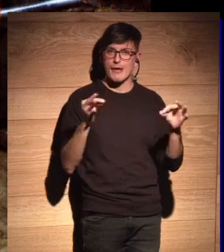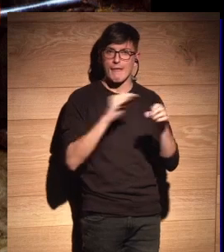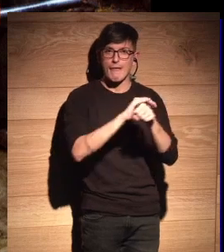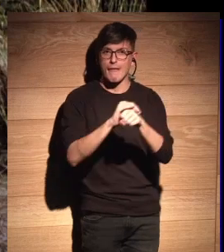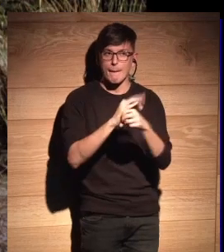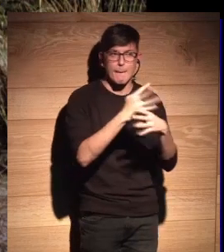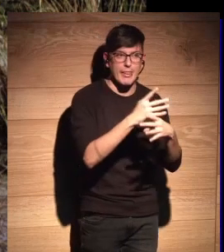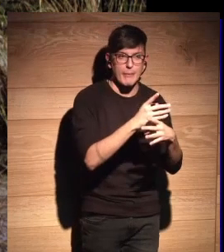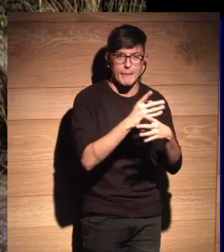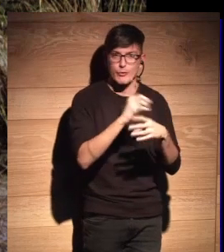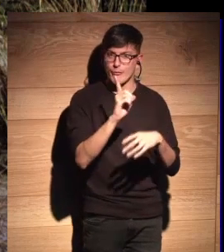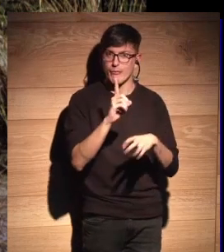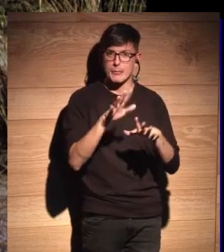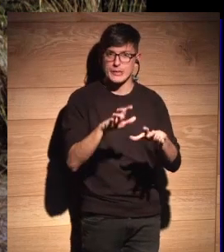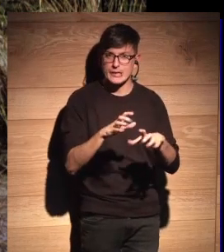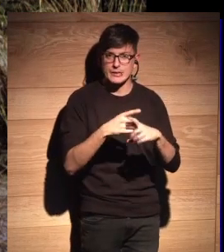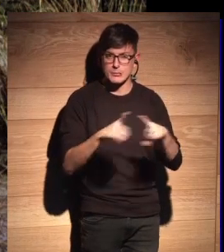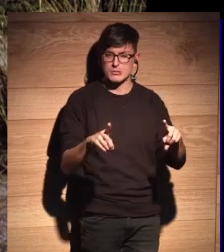sad,